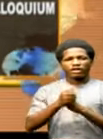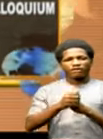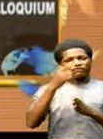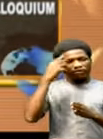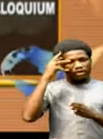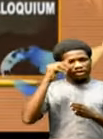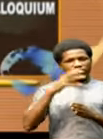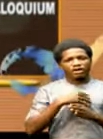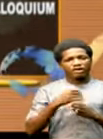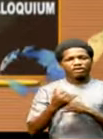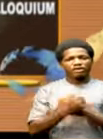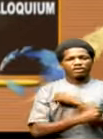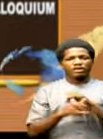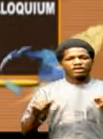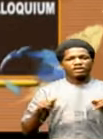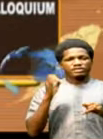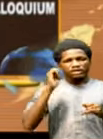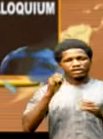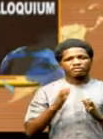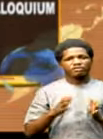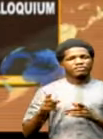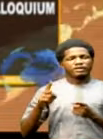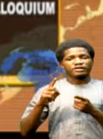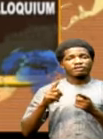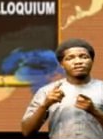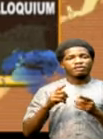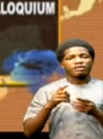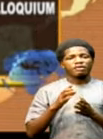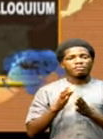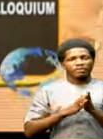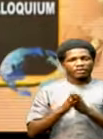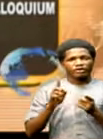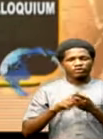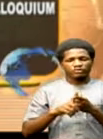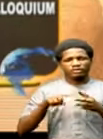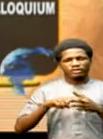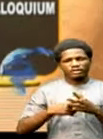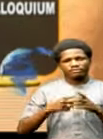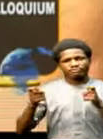the country as he prepares to take the reins of leadership.